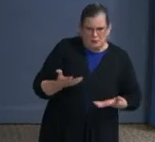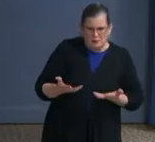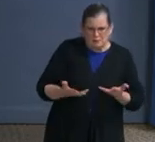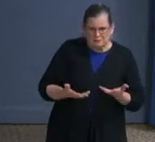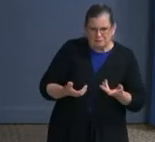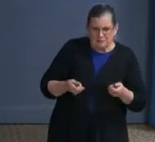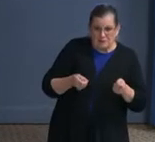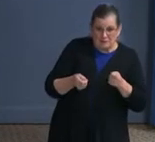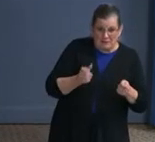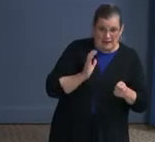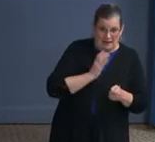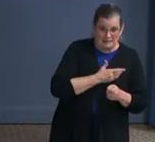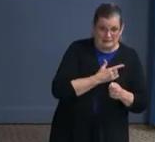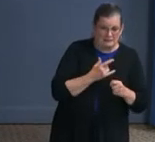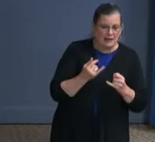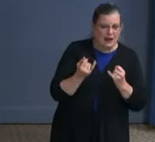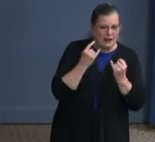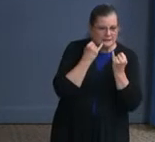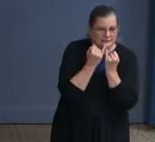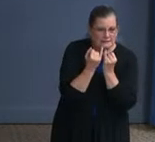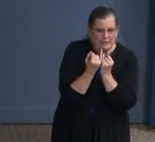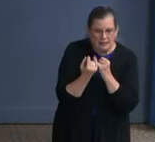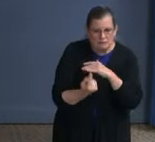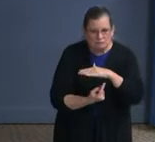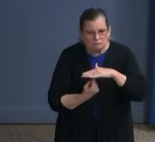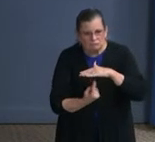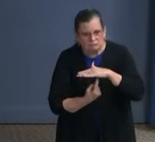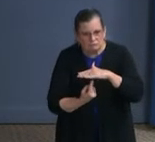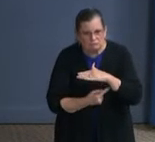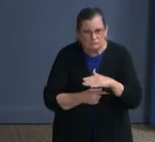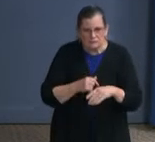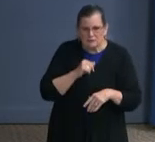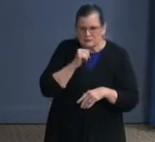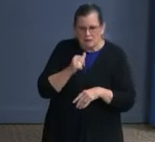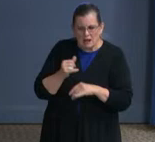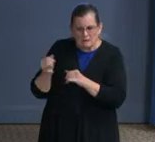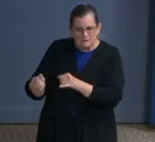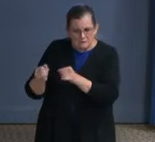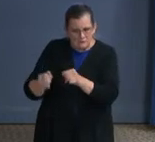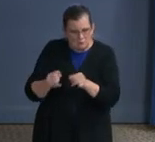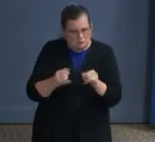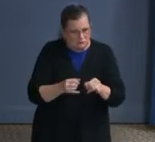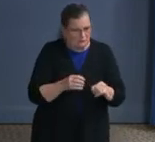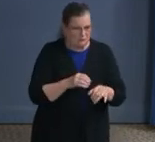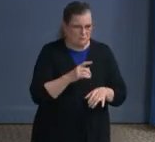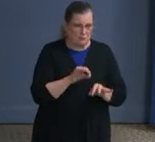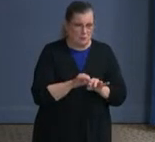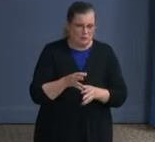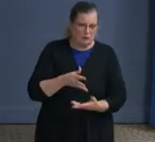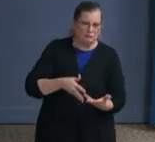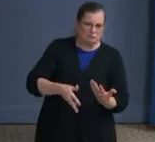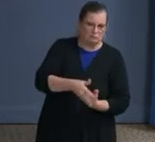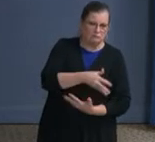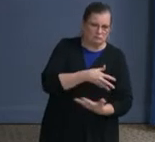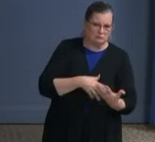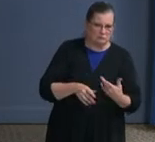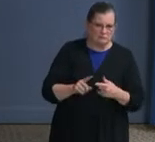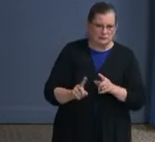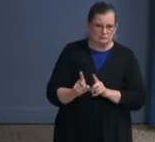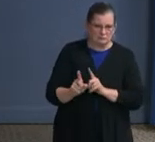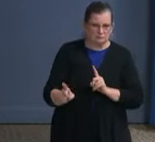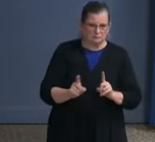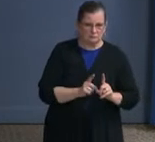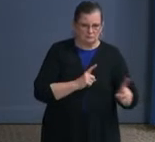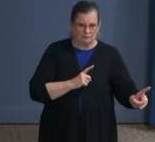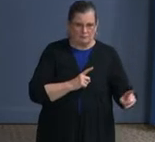our isolation rooms for any symptomatic individual within the school building. We are also going to ramp up our